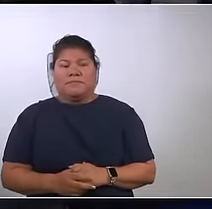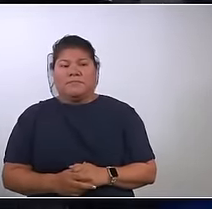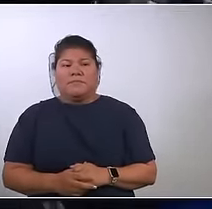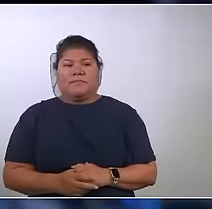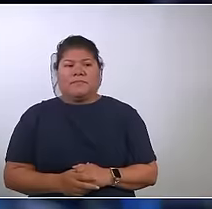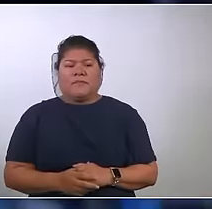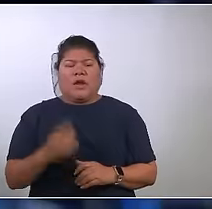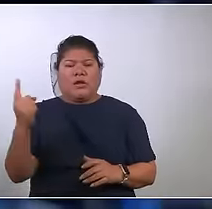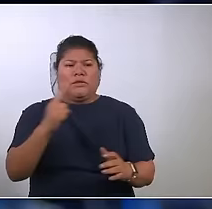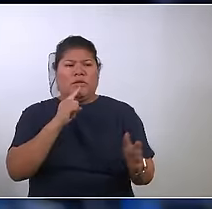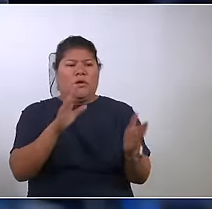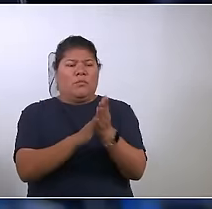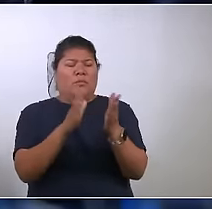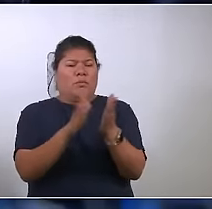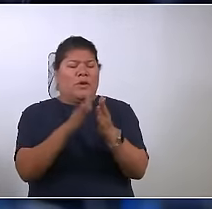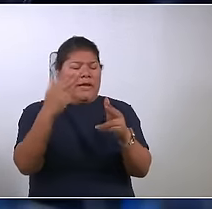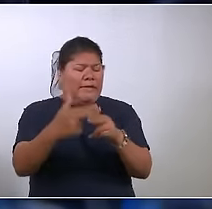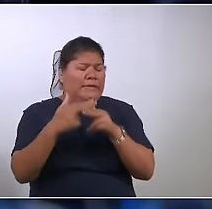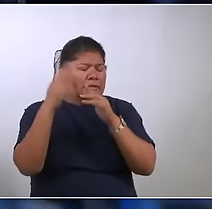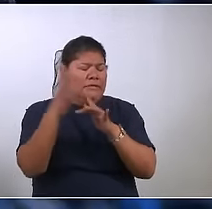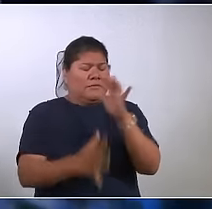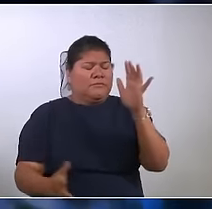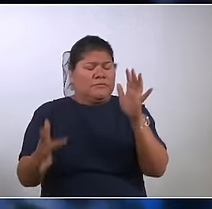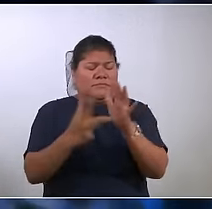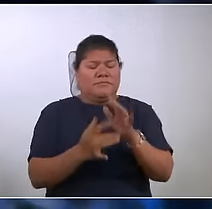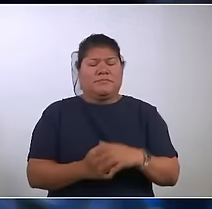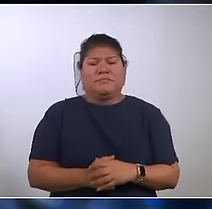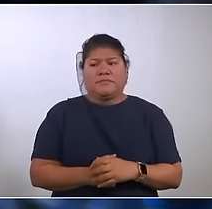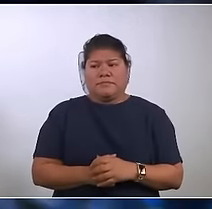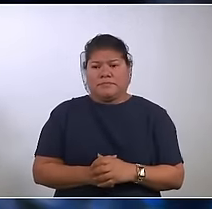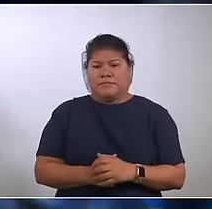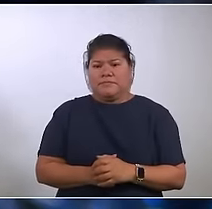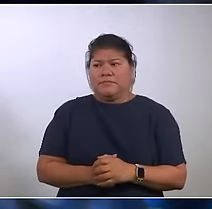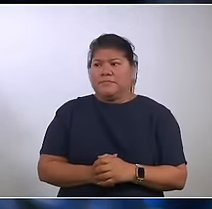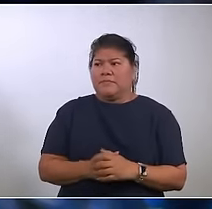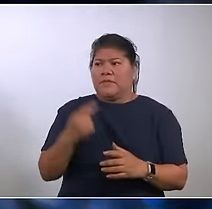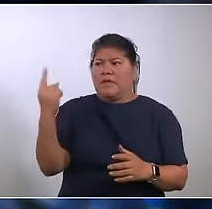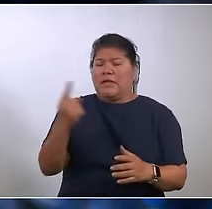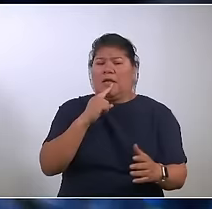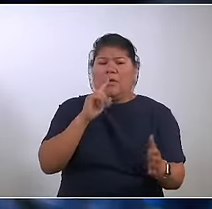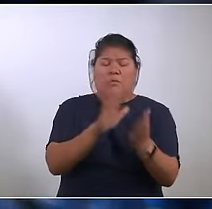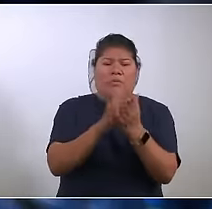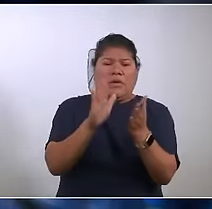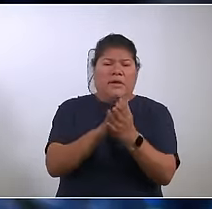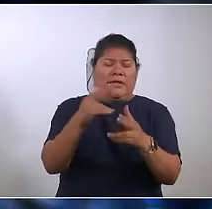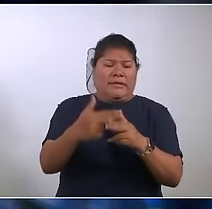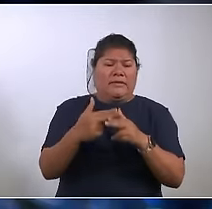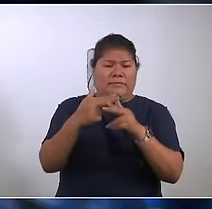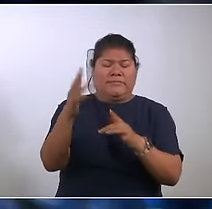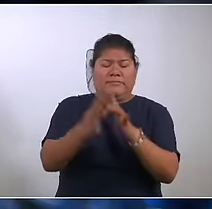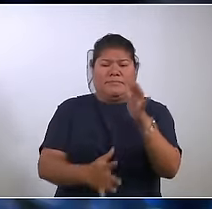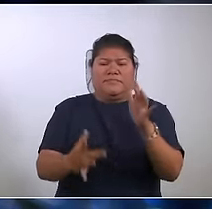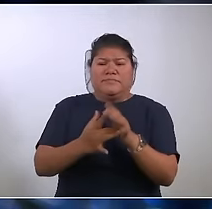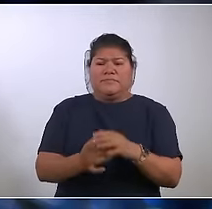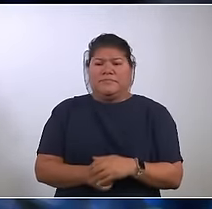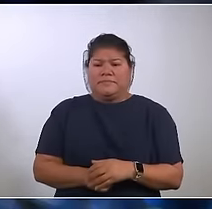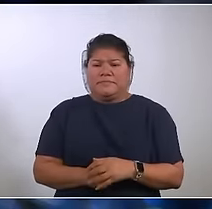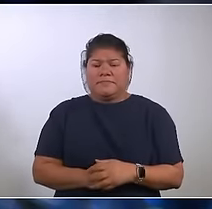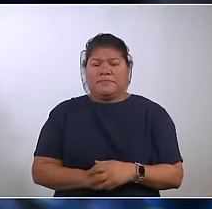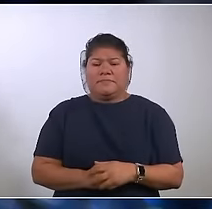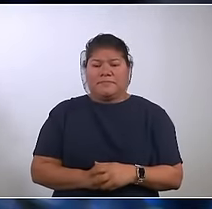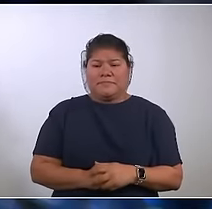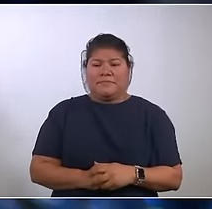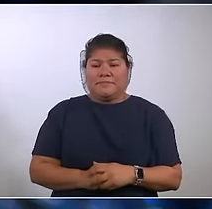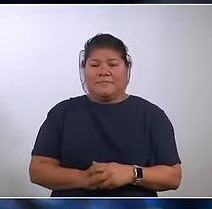O alguien alabe el nombre de Jesucristo. Somebody praise the name of Jesus Christ. Alguien alabe el nombre de Dios. Somebody praise the name of